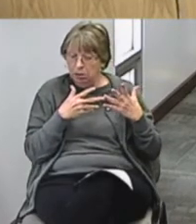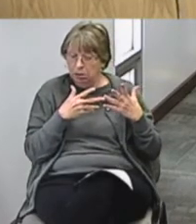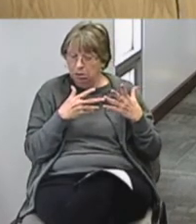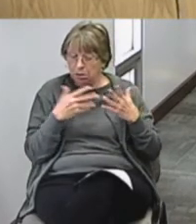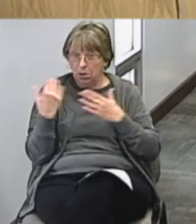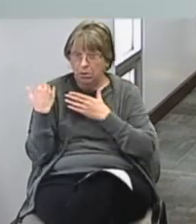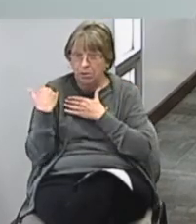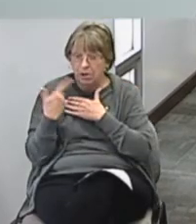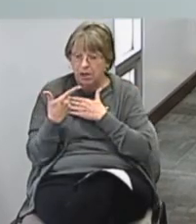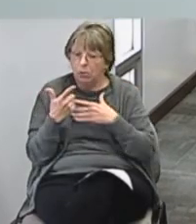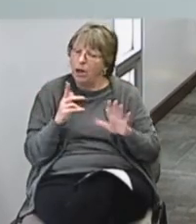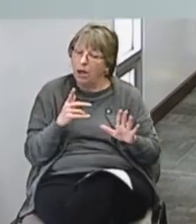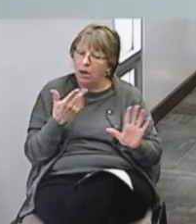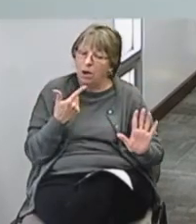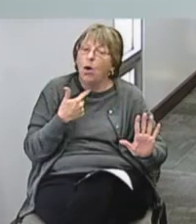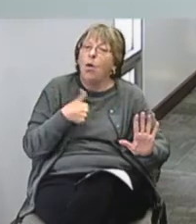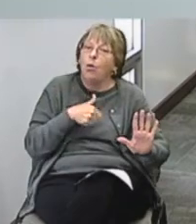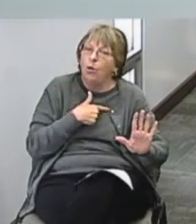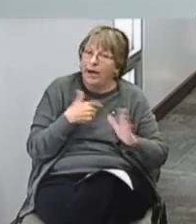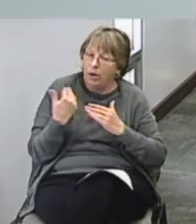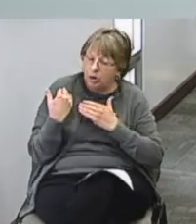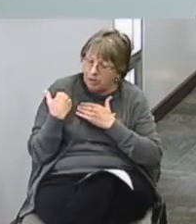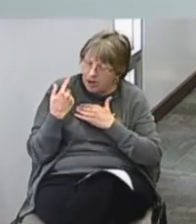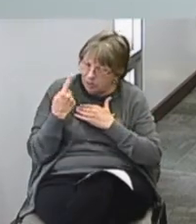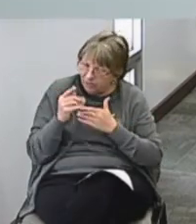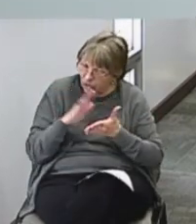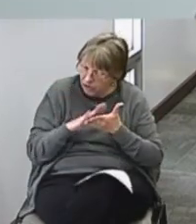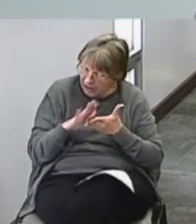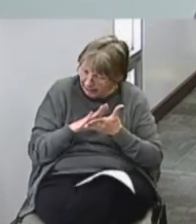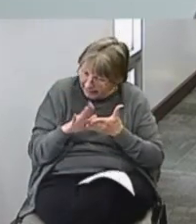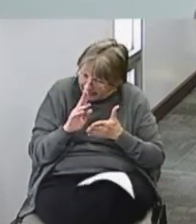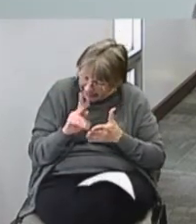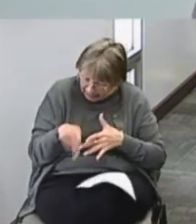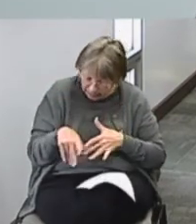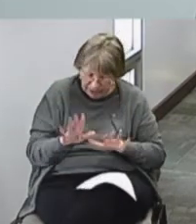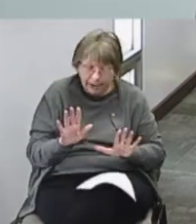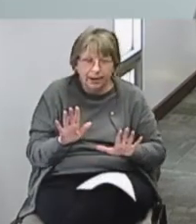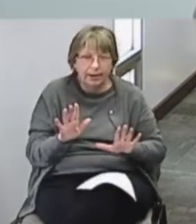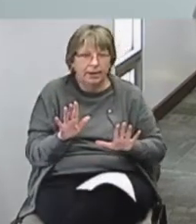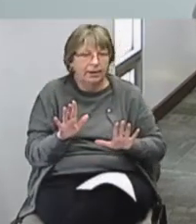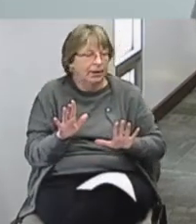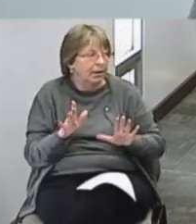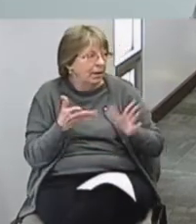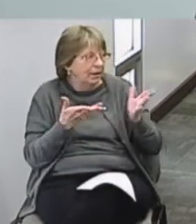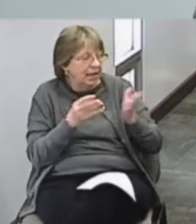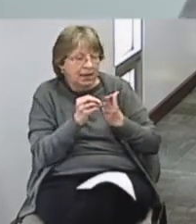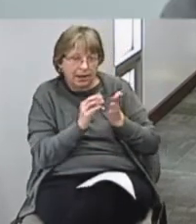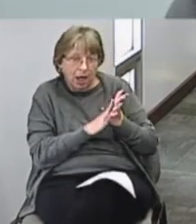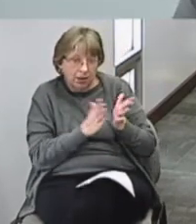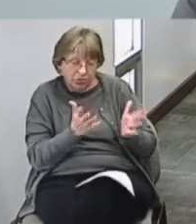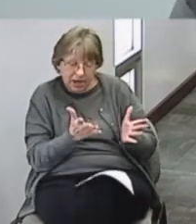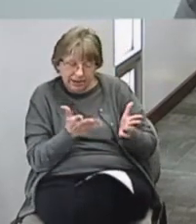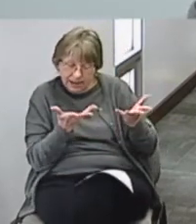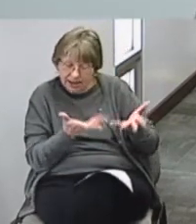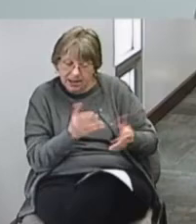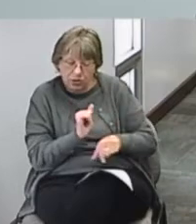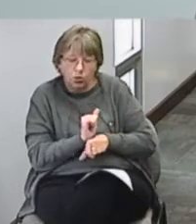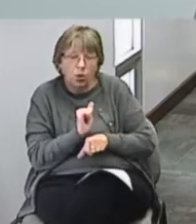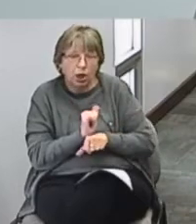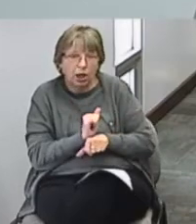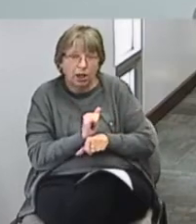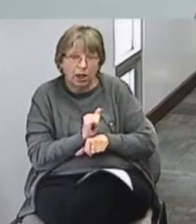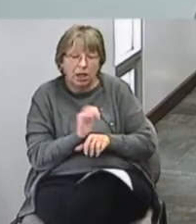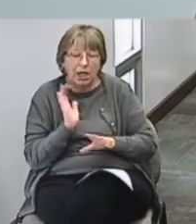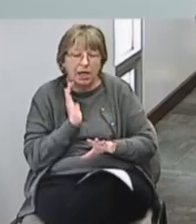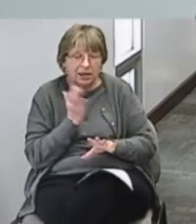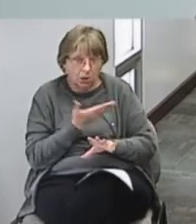we are removing- responsible Well, for the cleaning cleanup. it up. For the Of course, cleanup. of course, Cleanup. but yeah. Yeah. I mean, you would be. these contracts and this work, it is